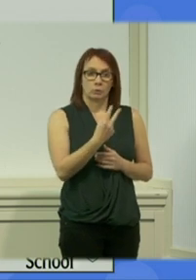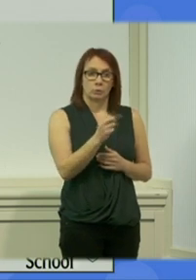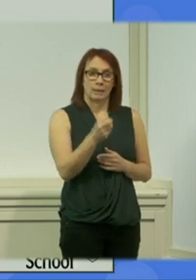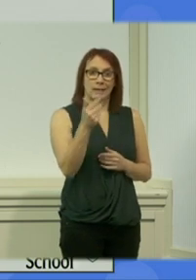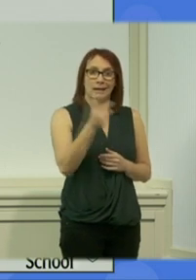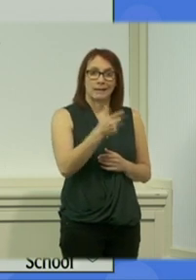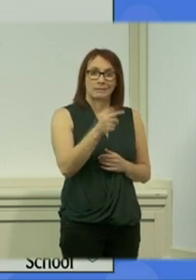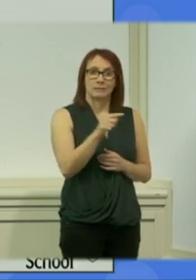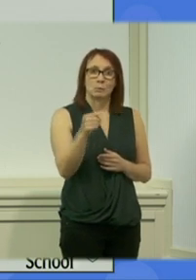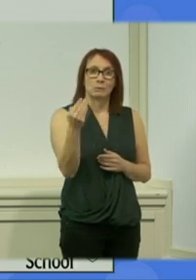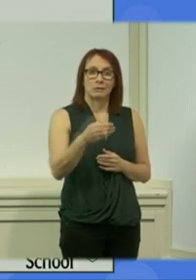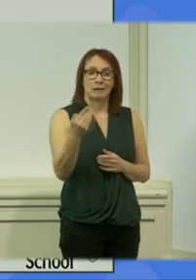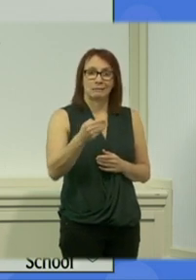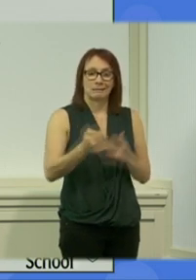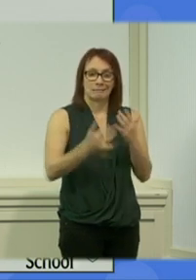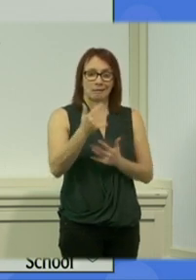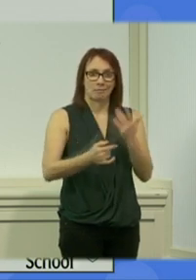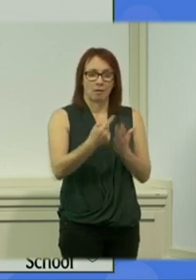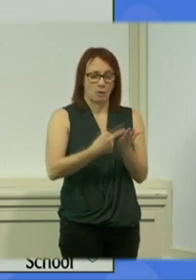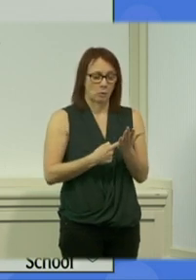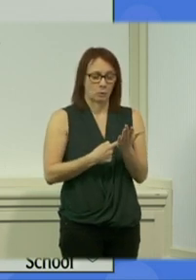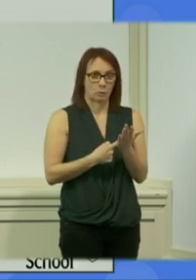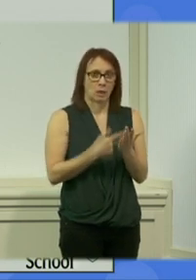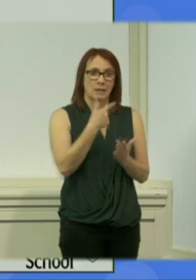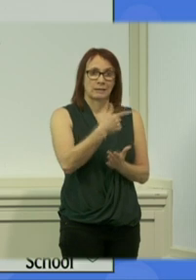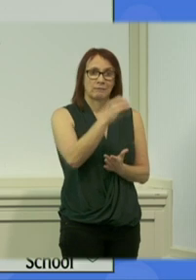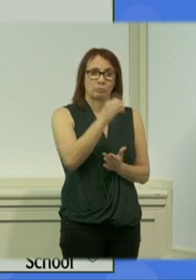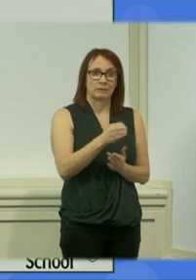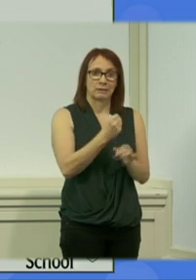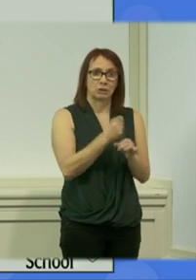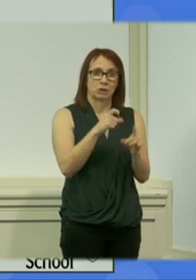2018-19 accounts imply 7% of GDP,